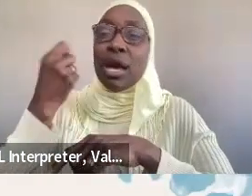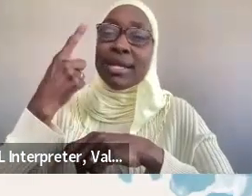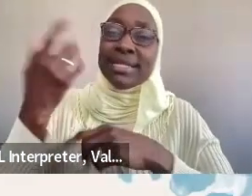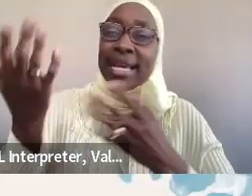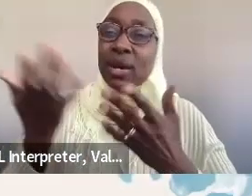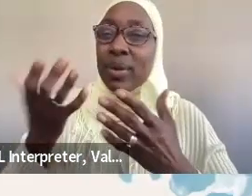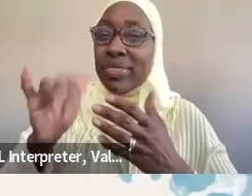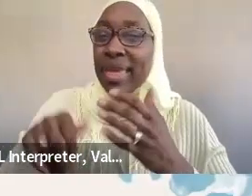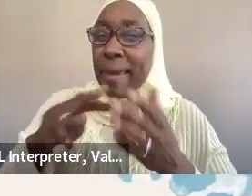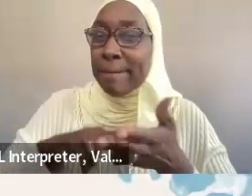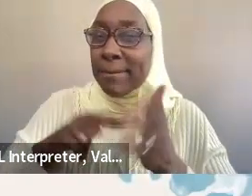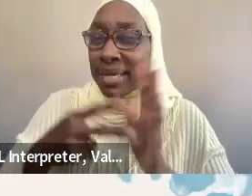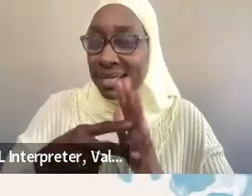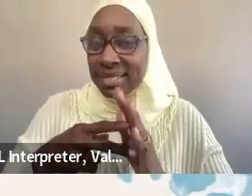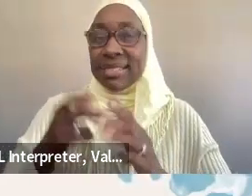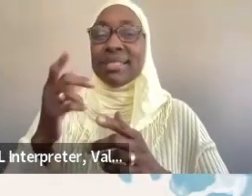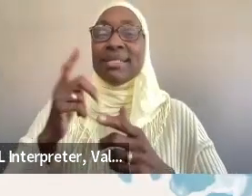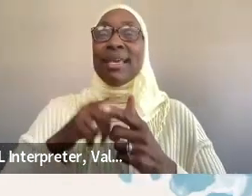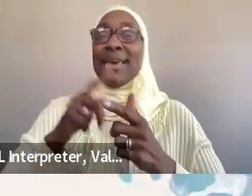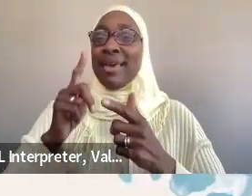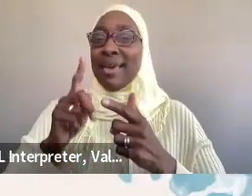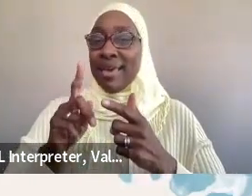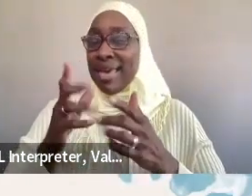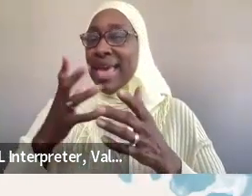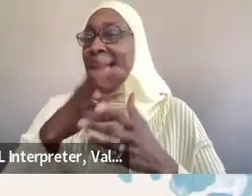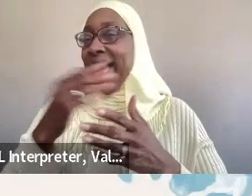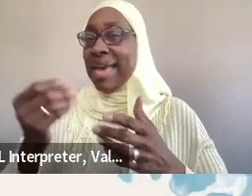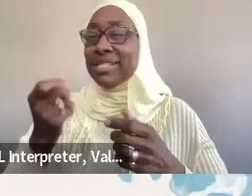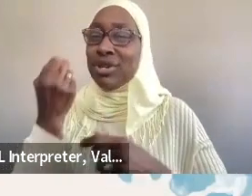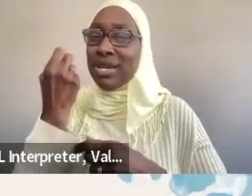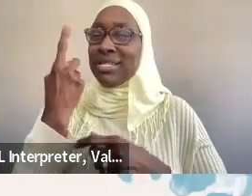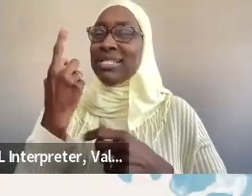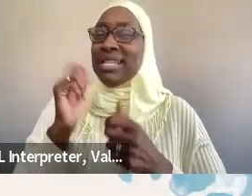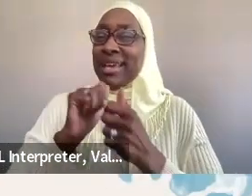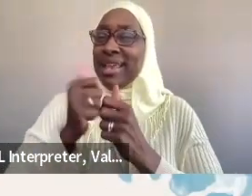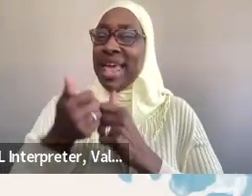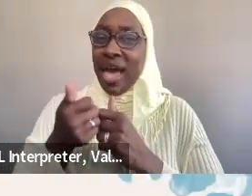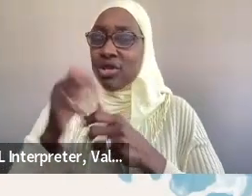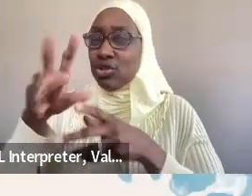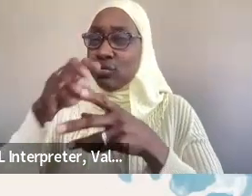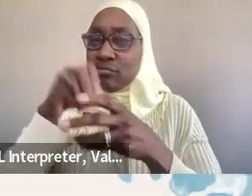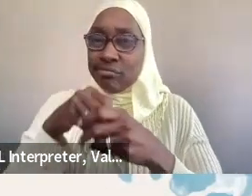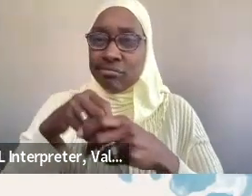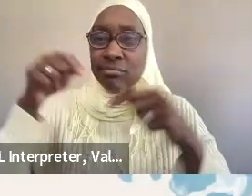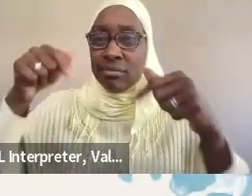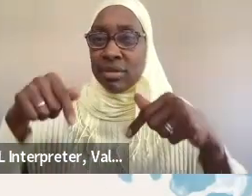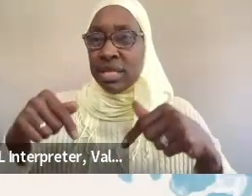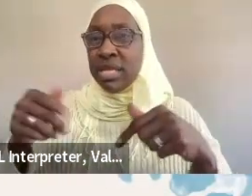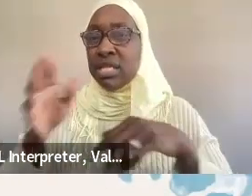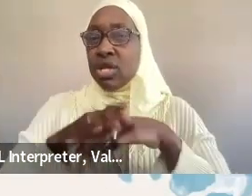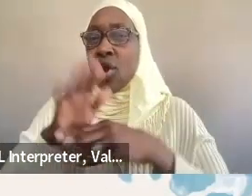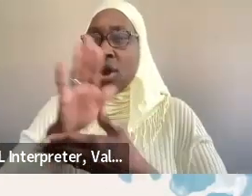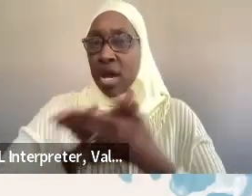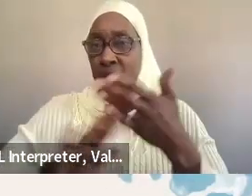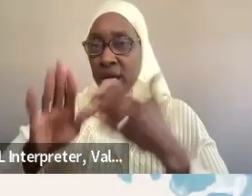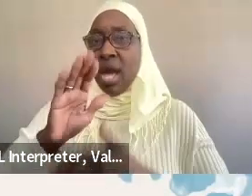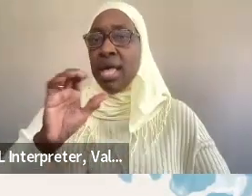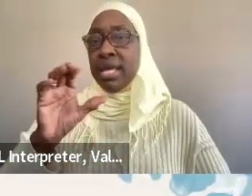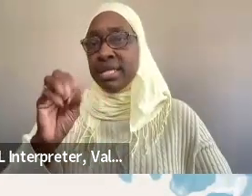and to understand like to figure out like how to go about, you know, implementing this like on college campuses as